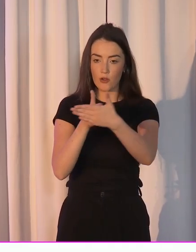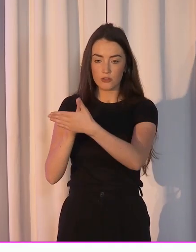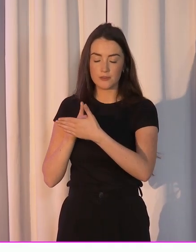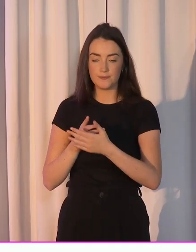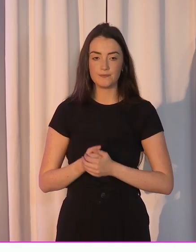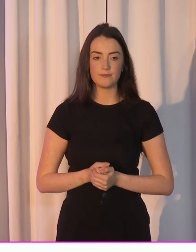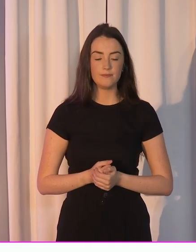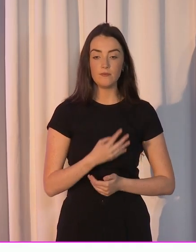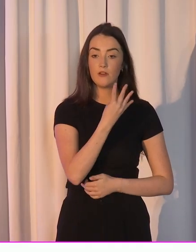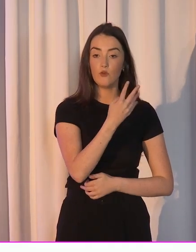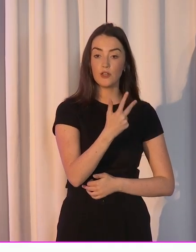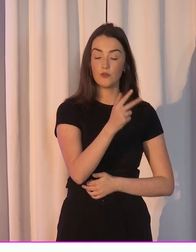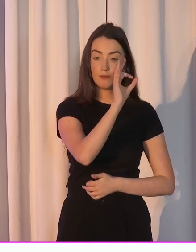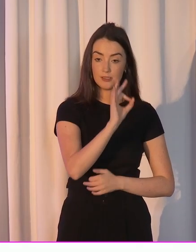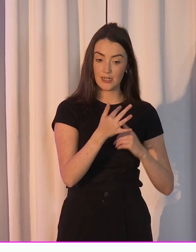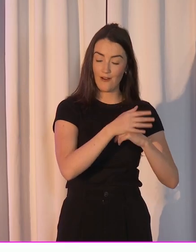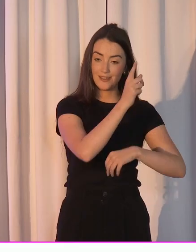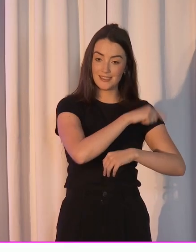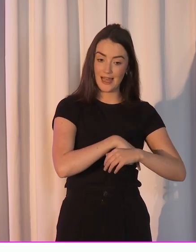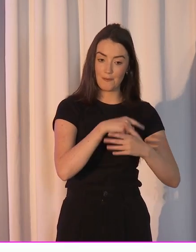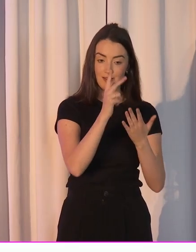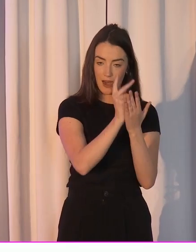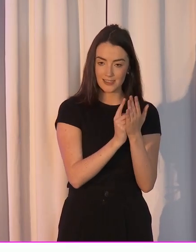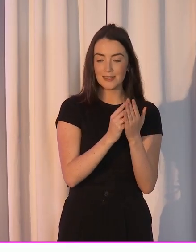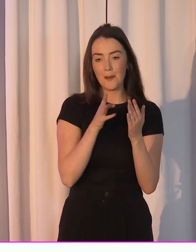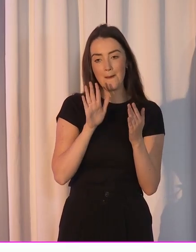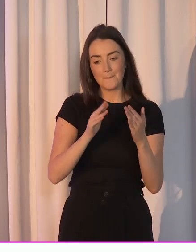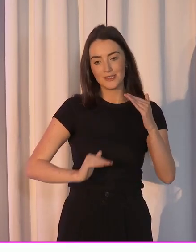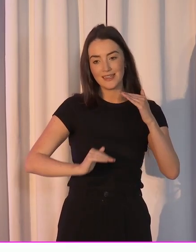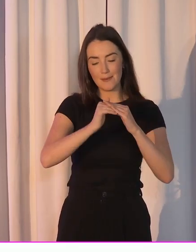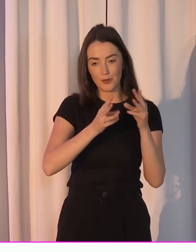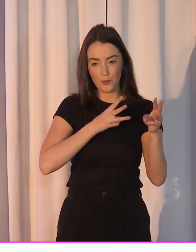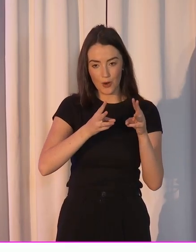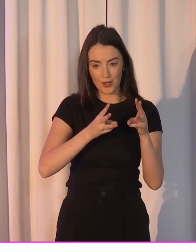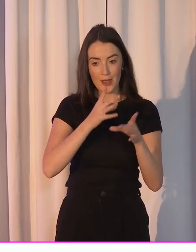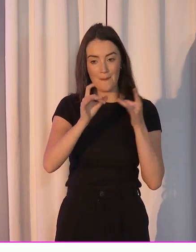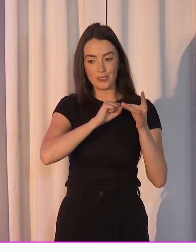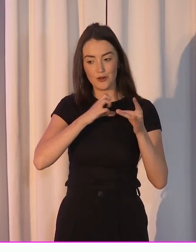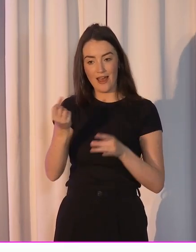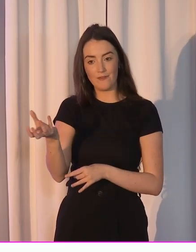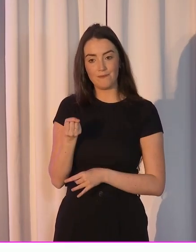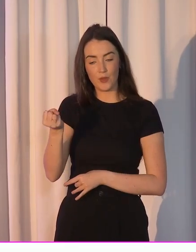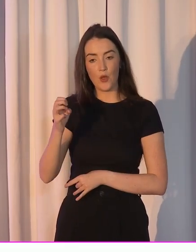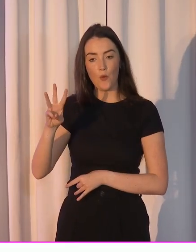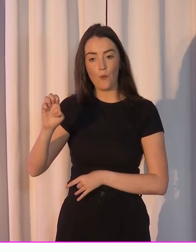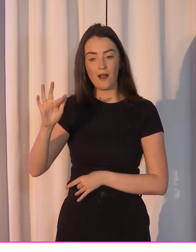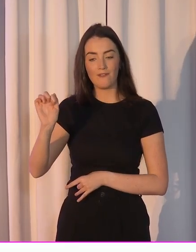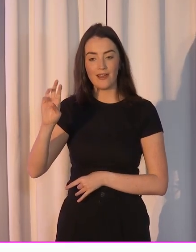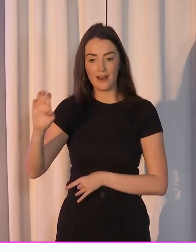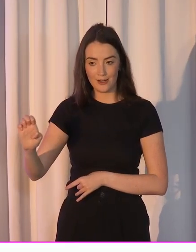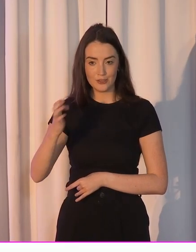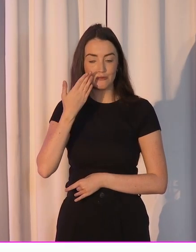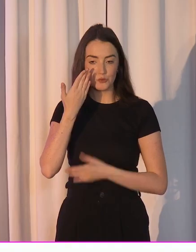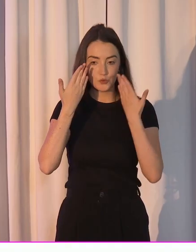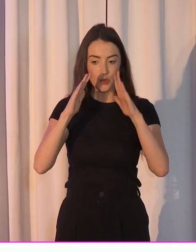Furthermore, 43% of disabled artists must limit their work to retain welfare supports, showcasing how systemic issues